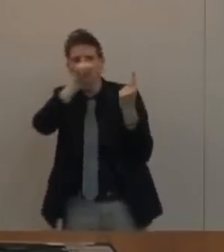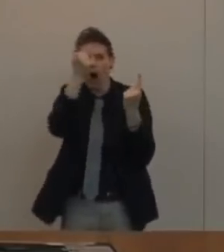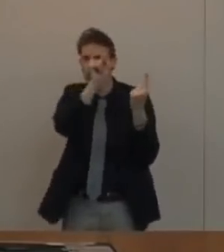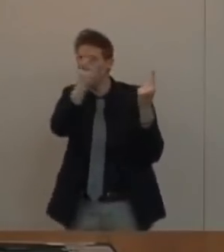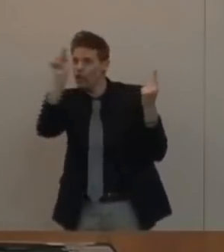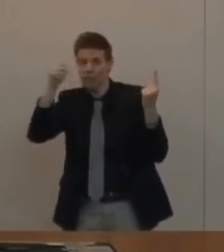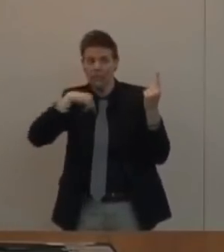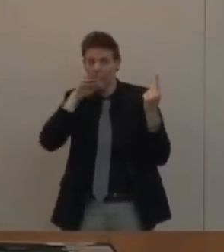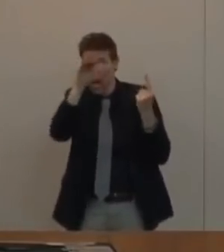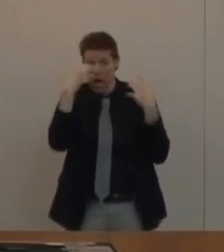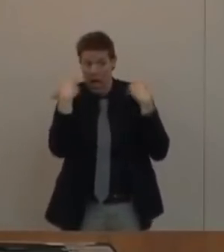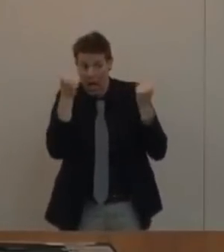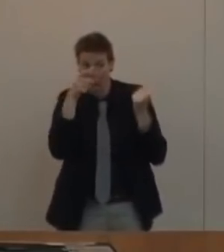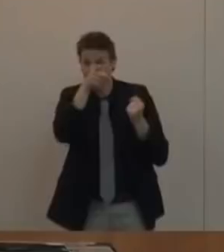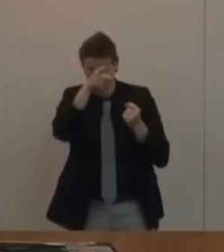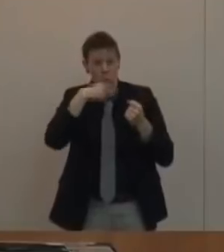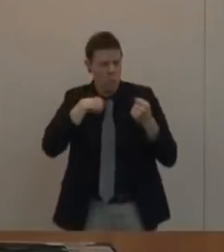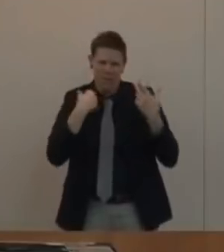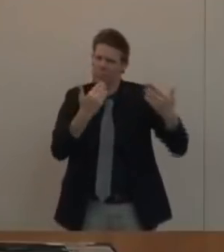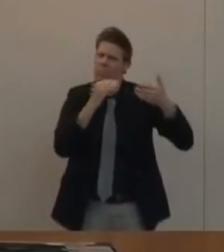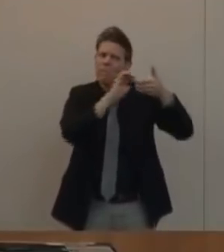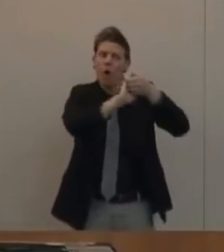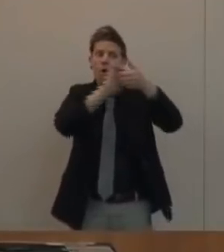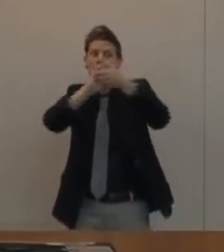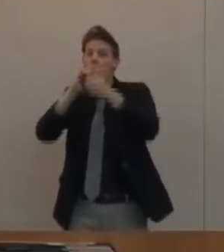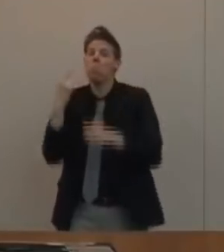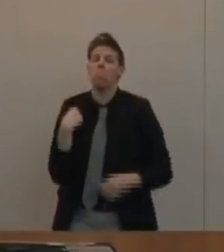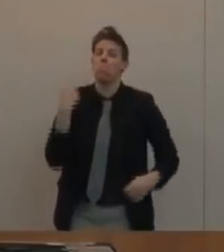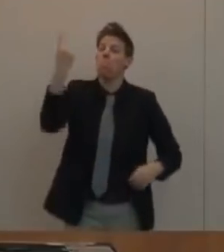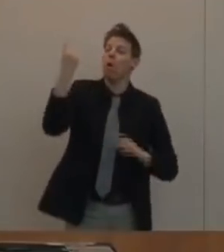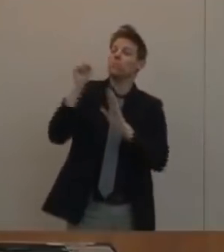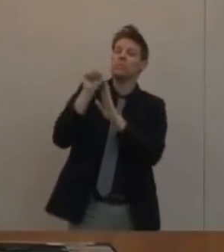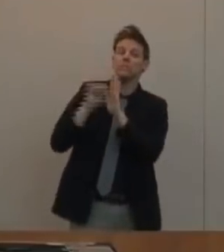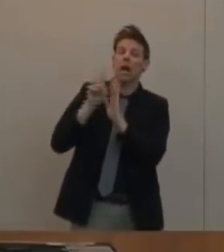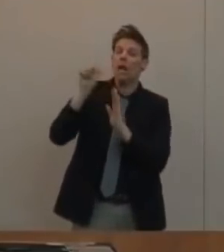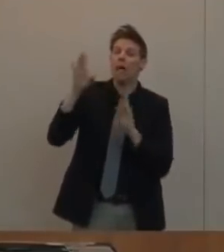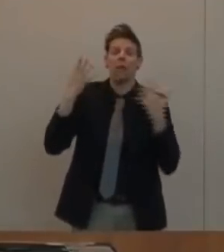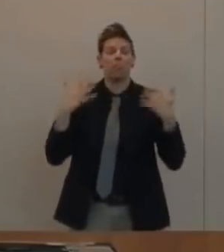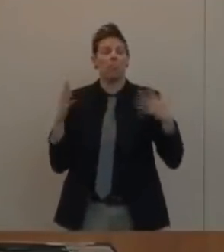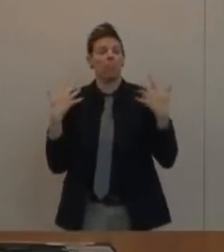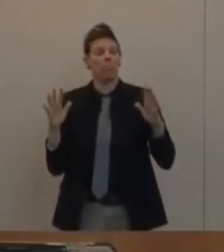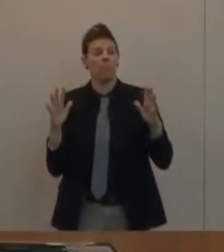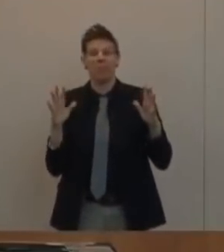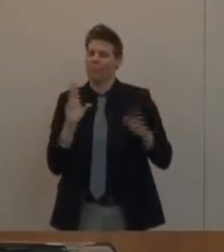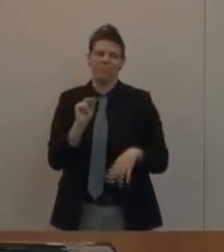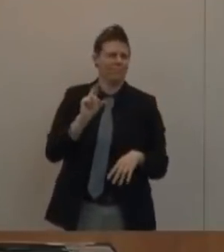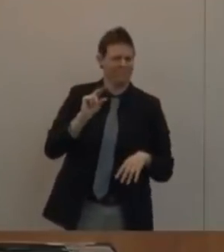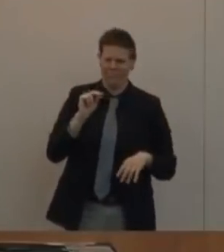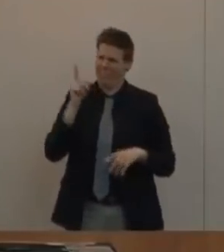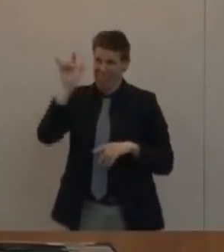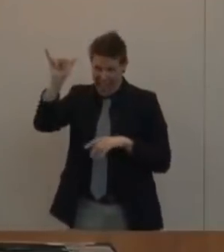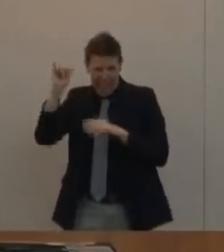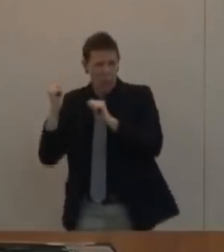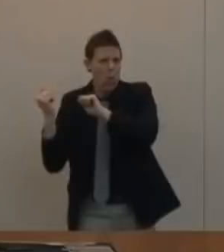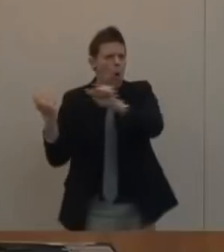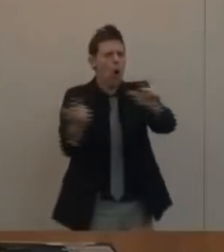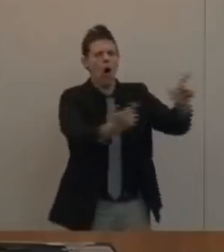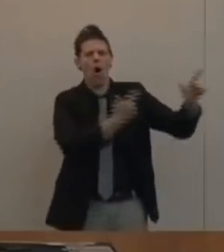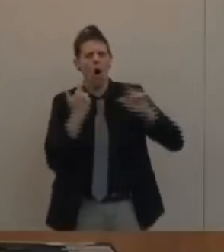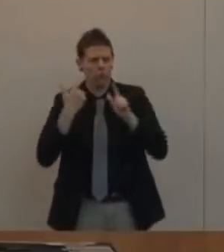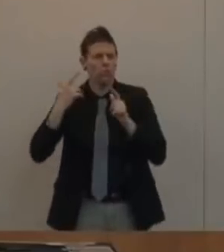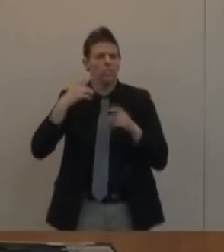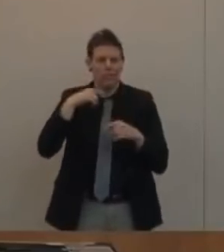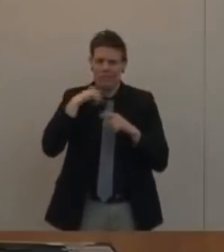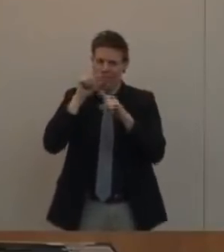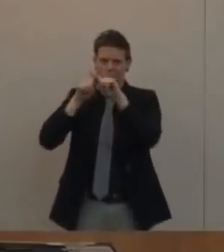with them. We didn't just work with our state lab that belongs to every New Mexican. We didn't just focus on the University of New